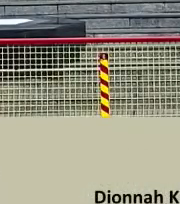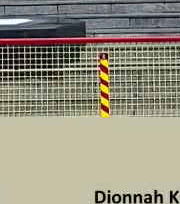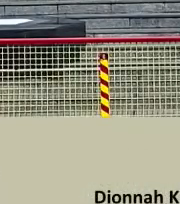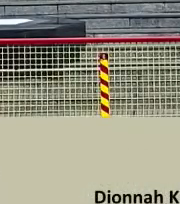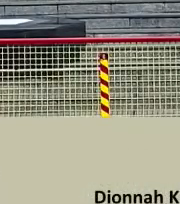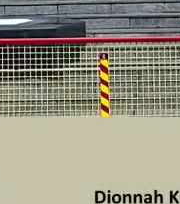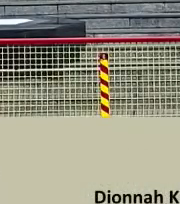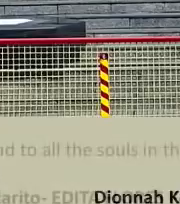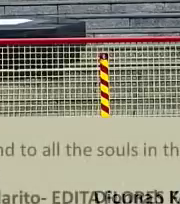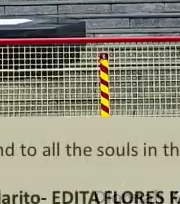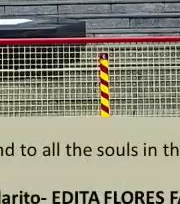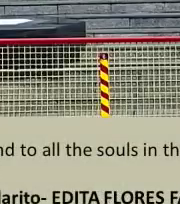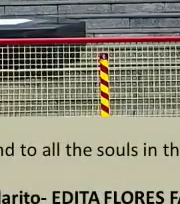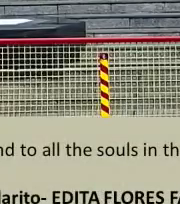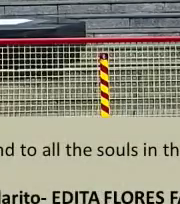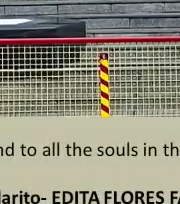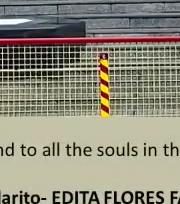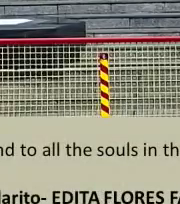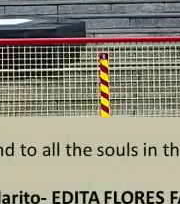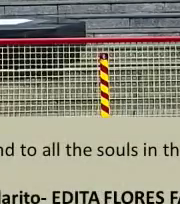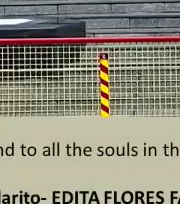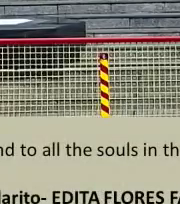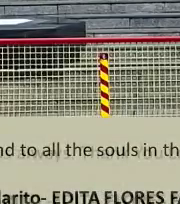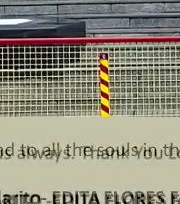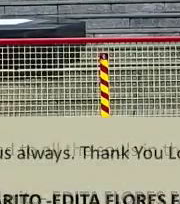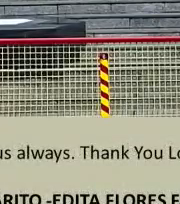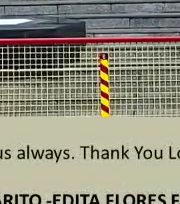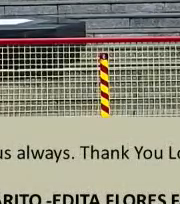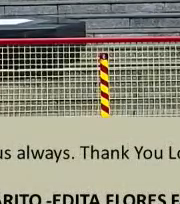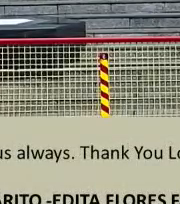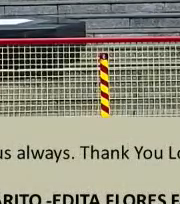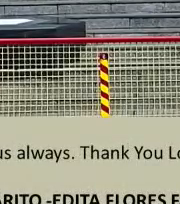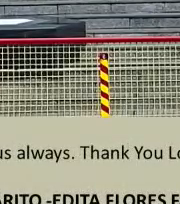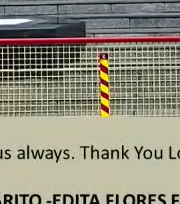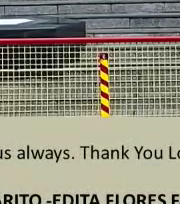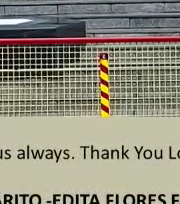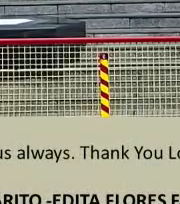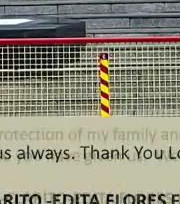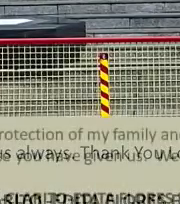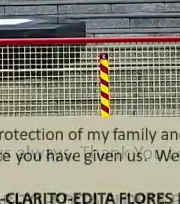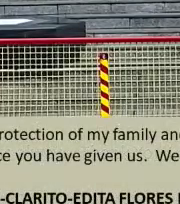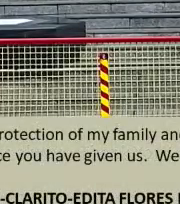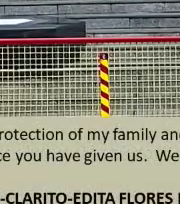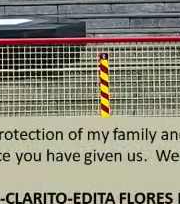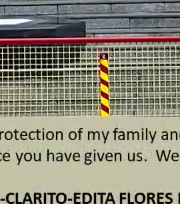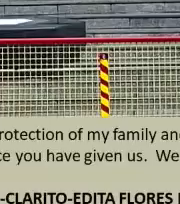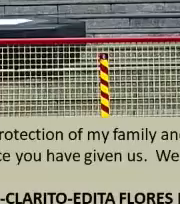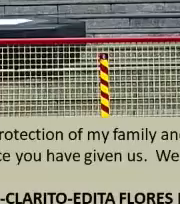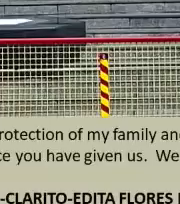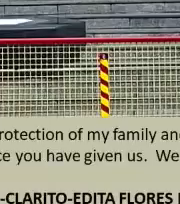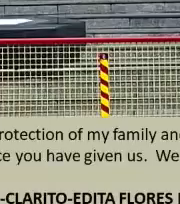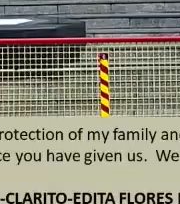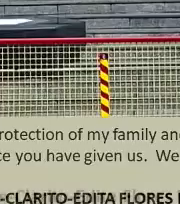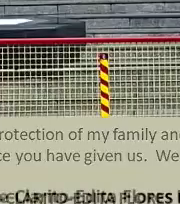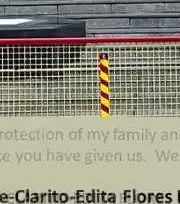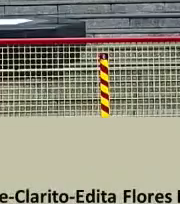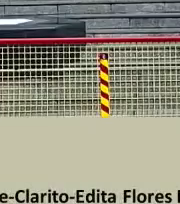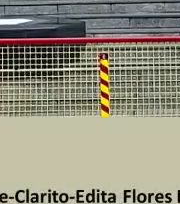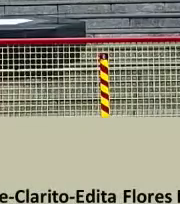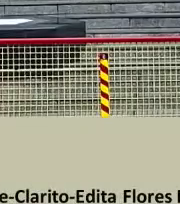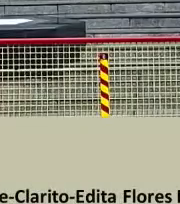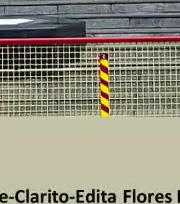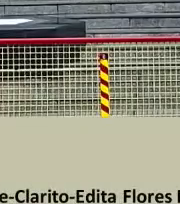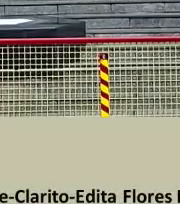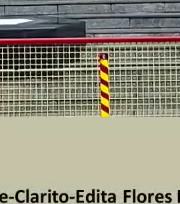those afflicted. May they be restored to health soon. Protect those who care for them.